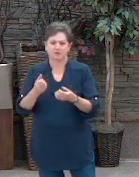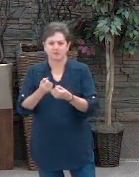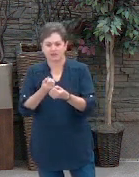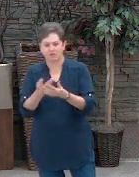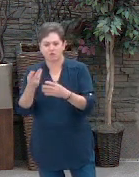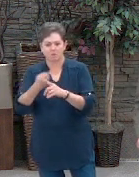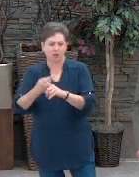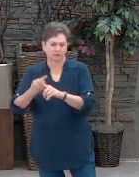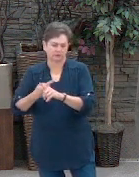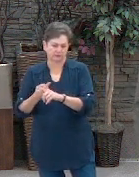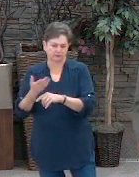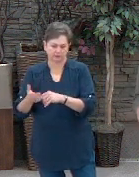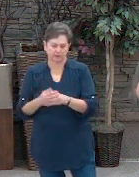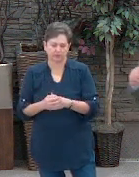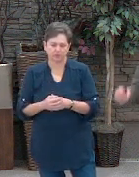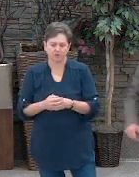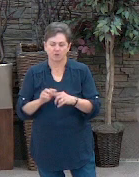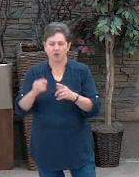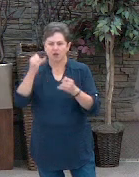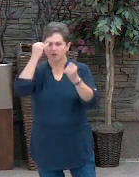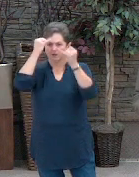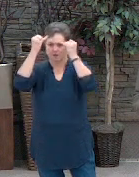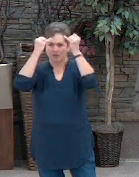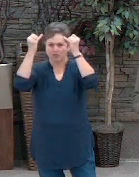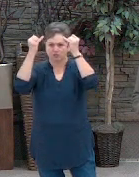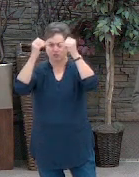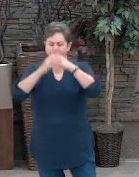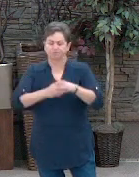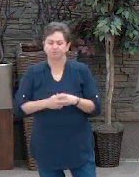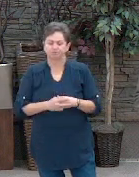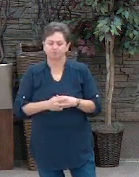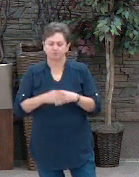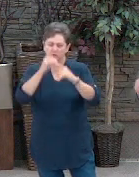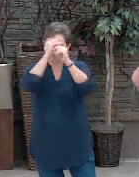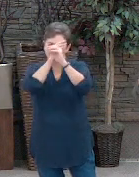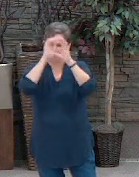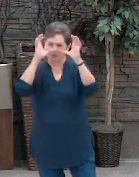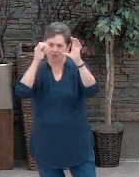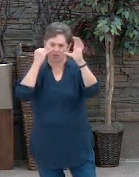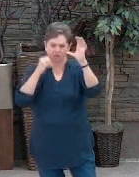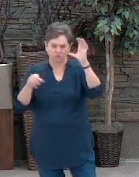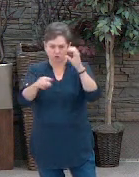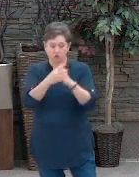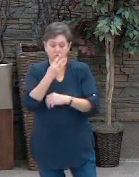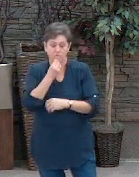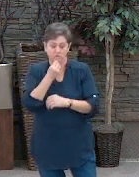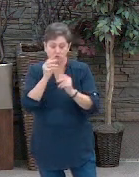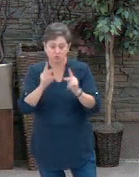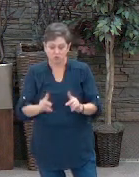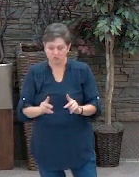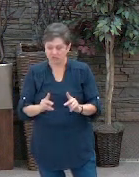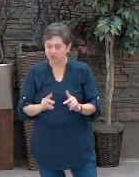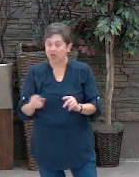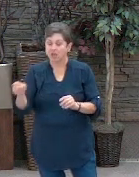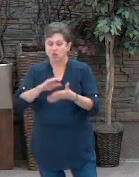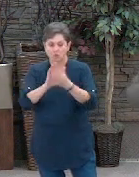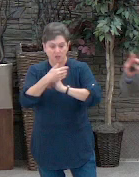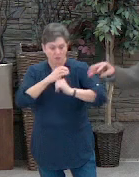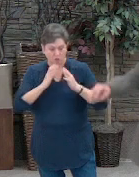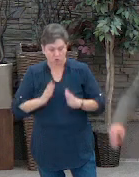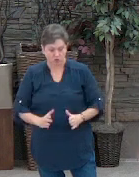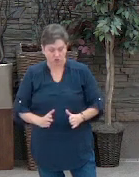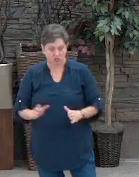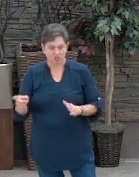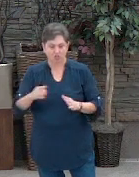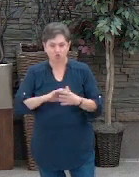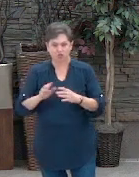months. But imagine this for just a minute. If you're a Jew and you become a Christian and you